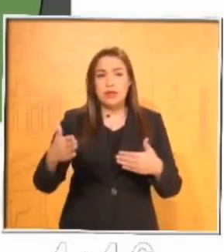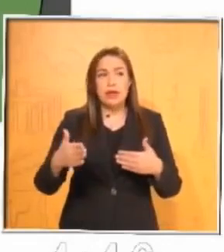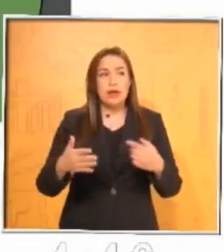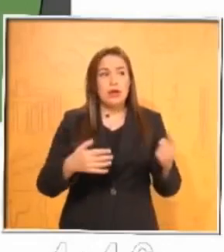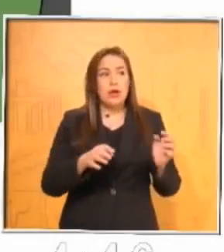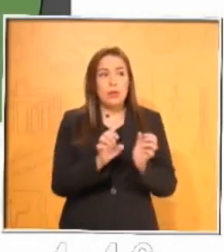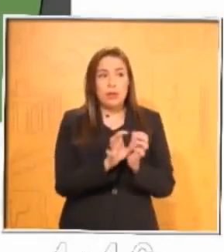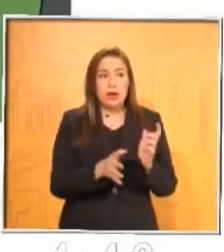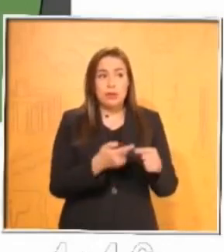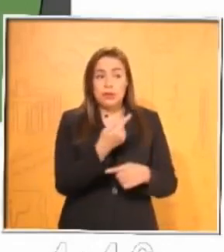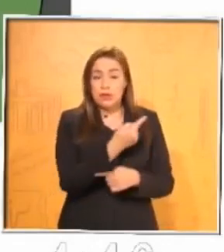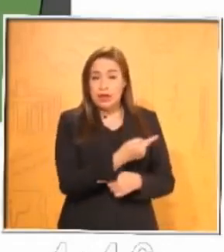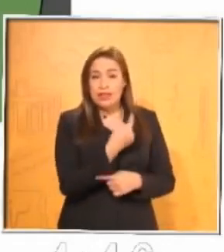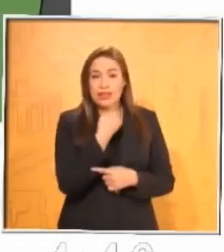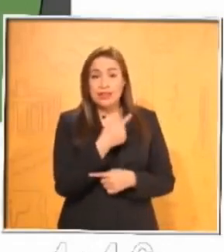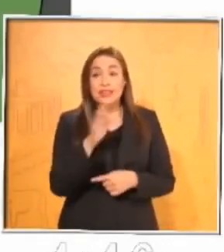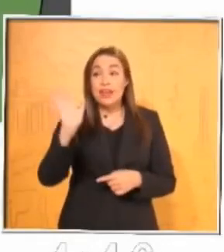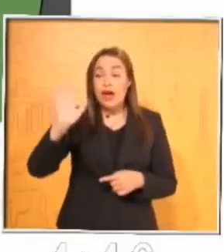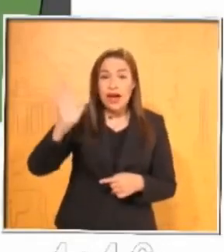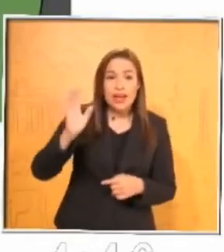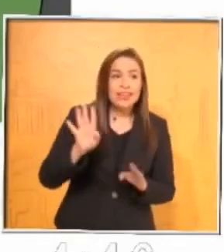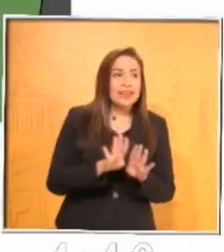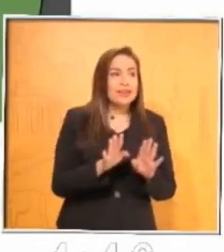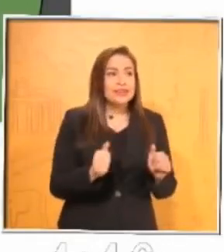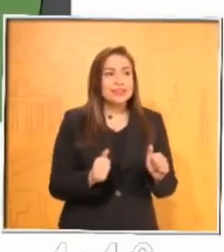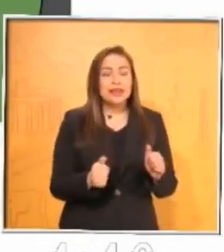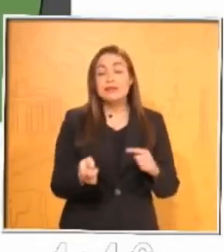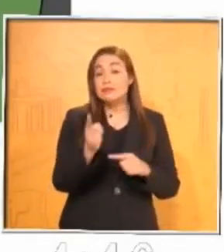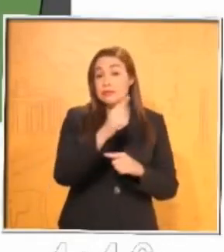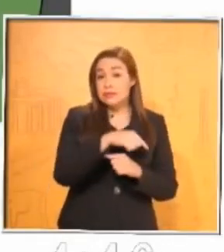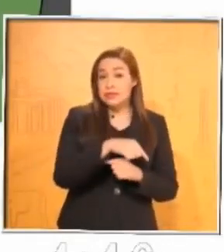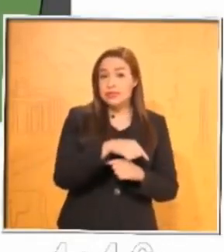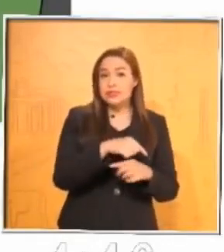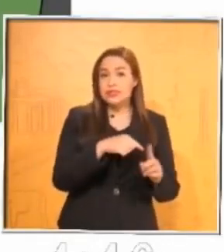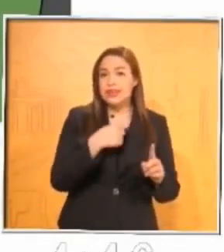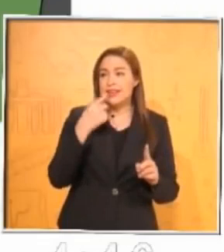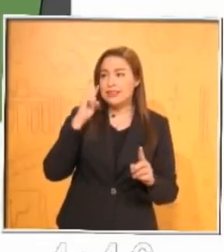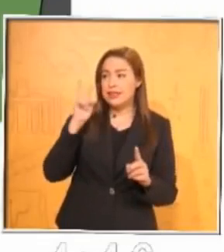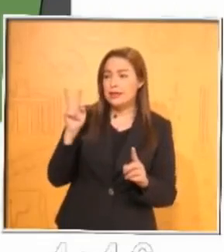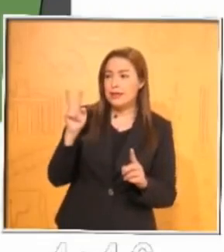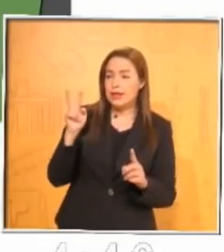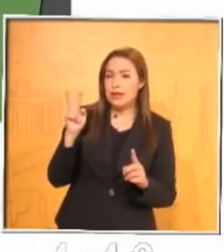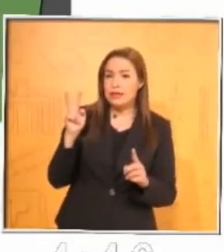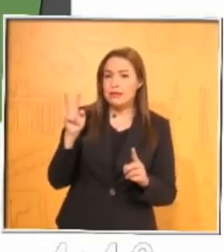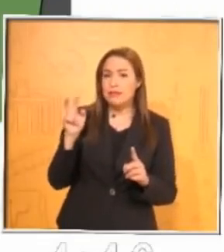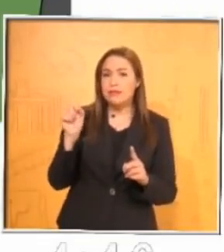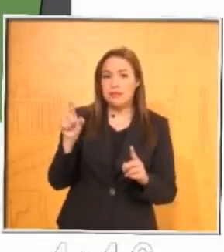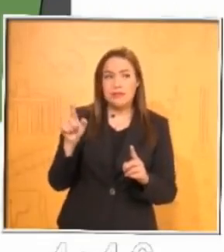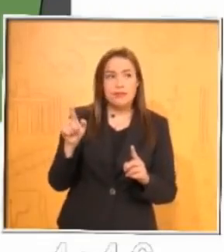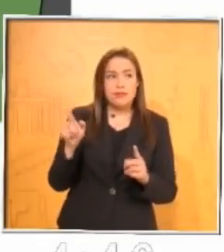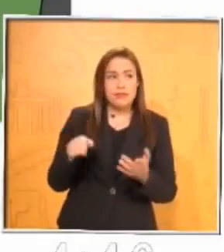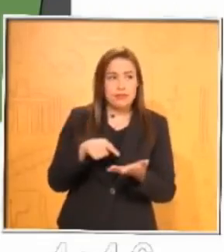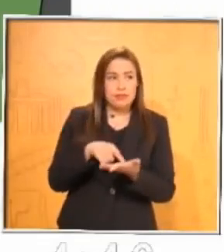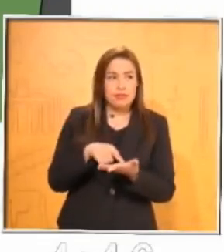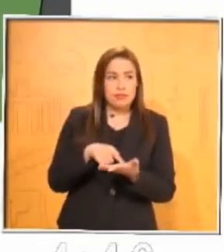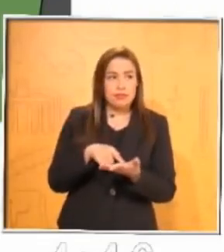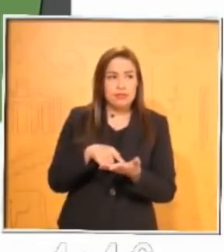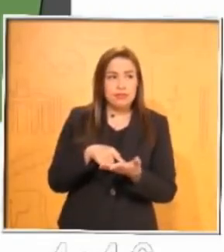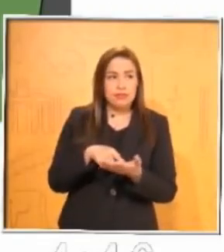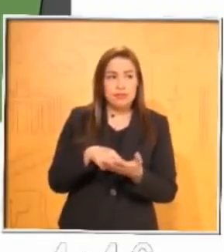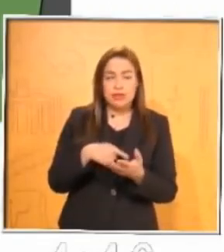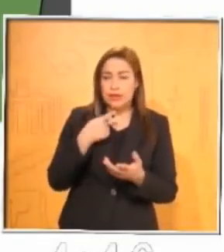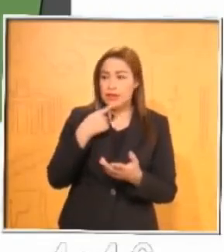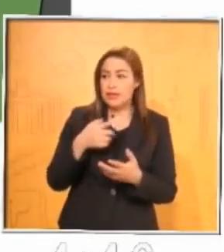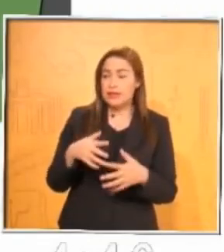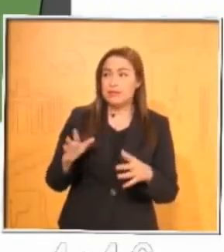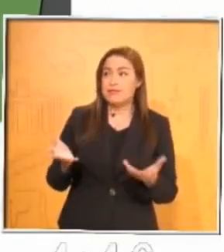this." And then she is looking at the same screen that her son and